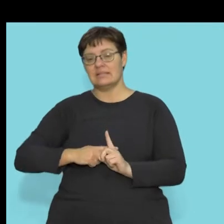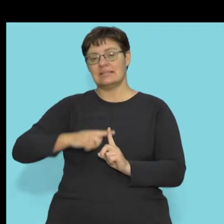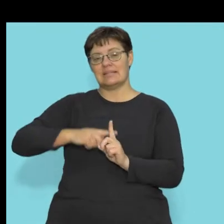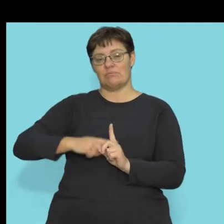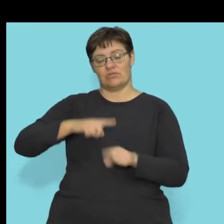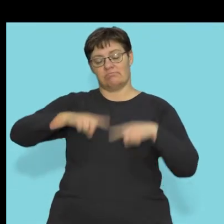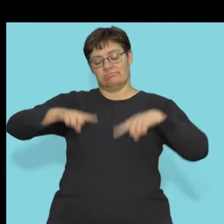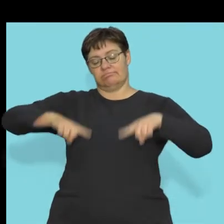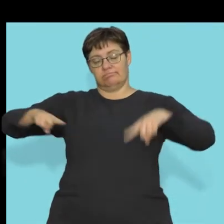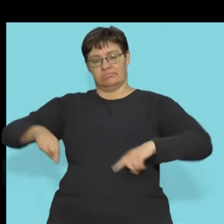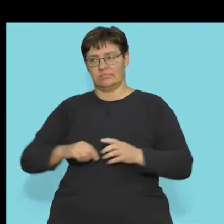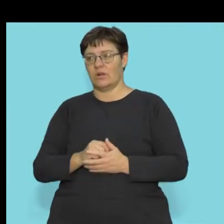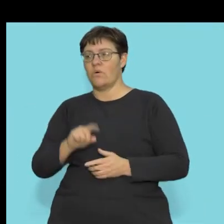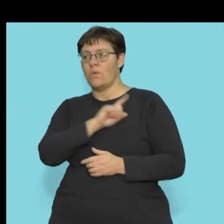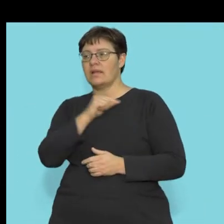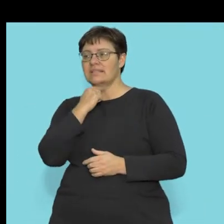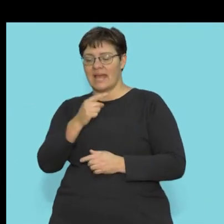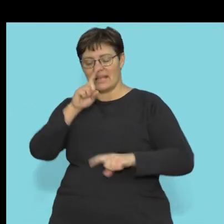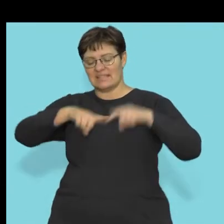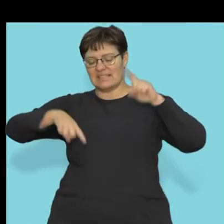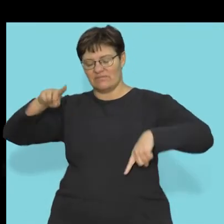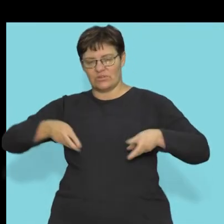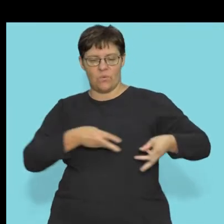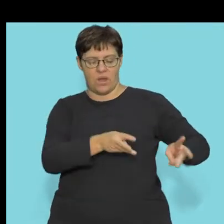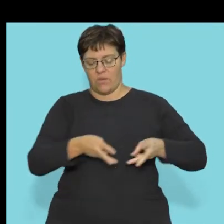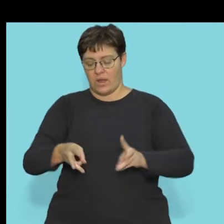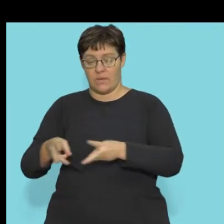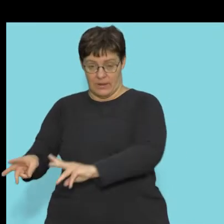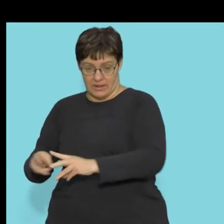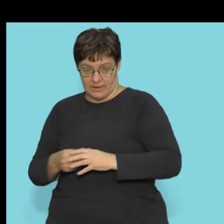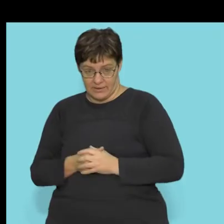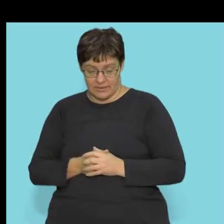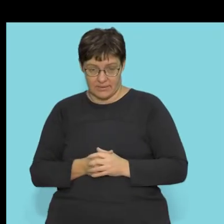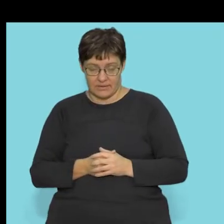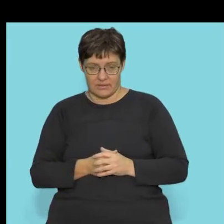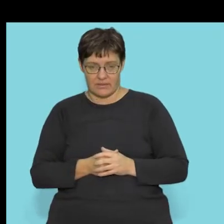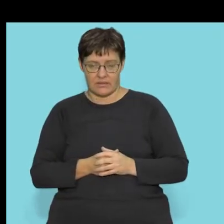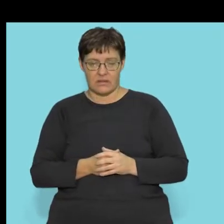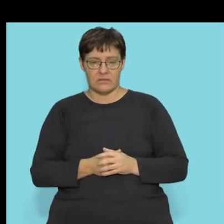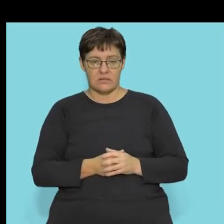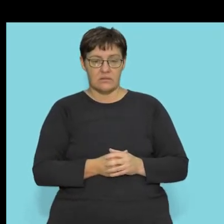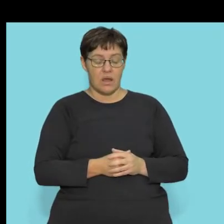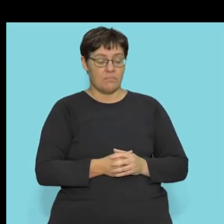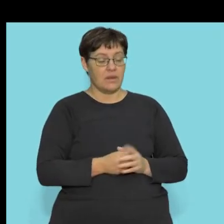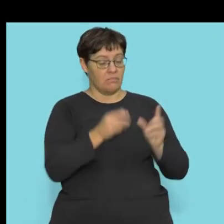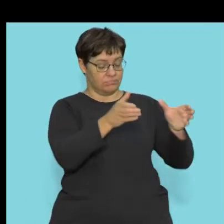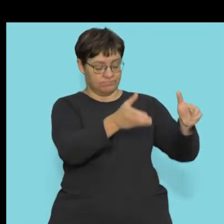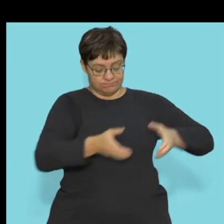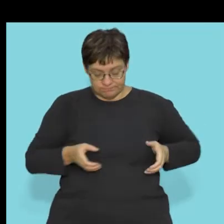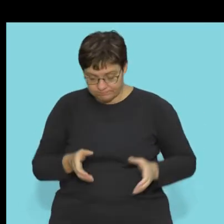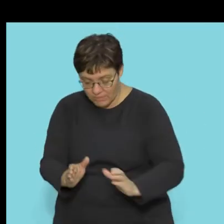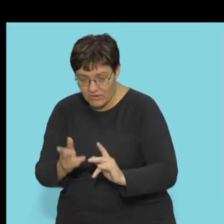the different temperatures. As we mentioned, the different treatments. In this case, there was immediately placed into the